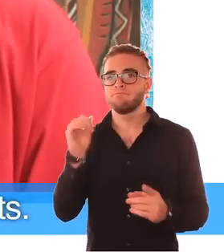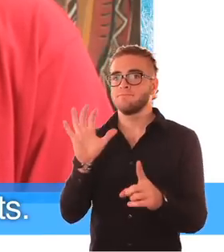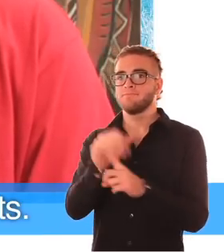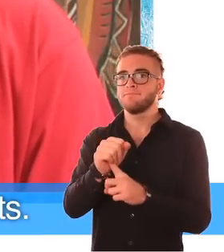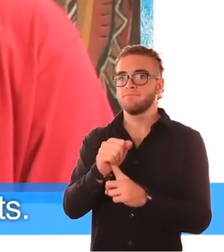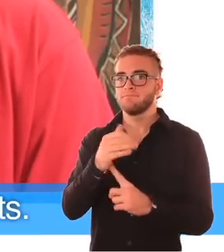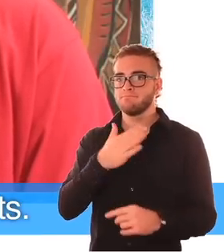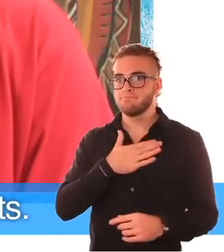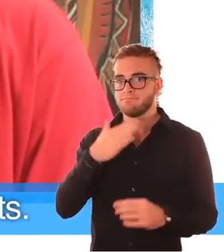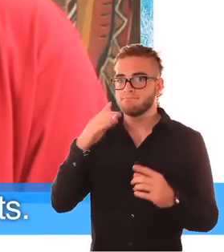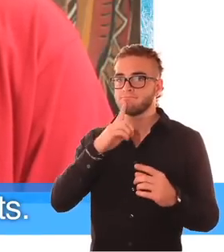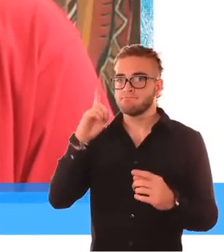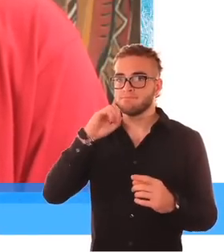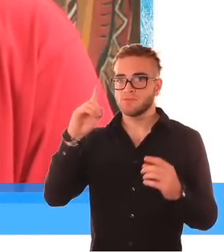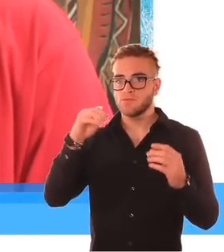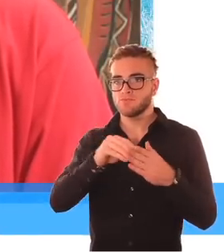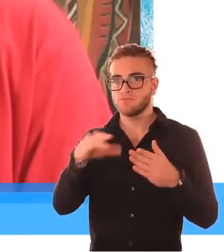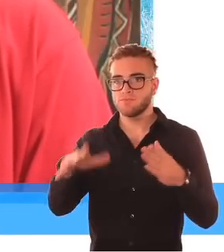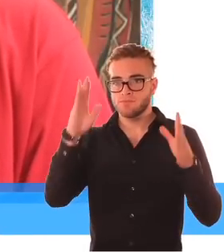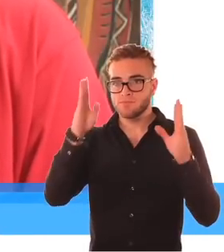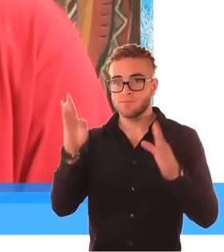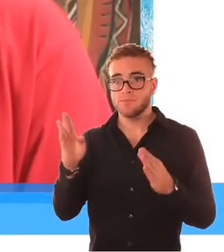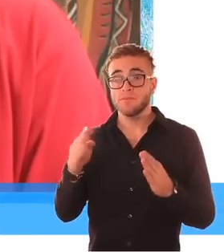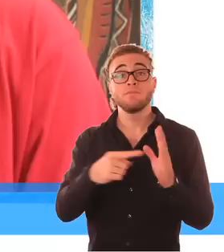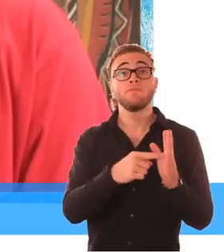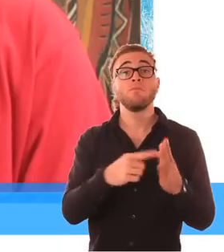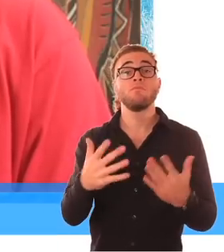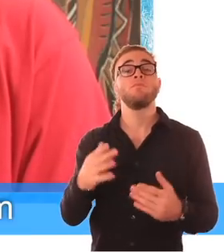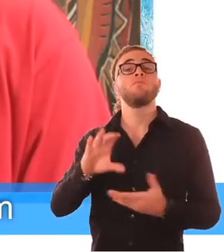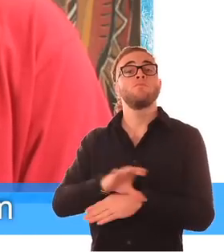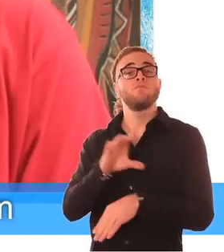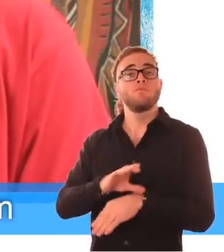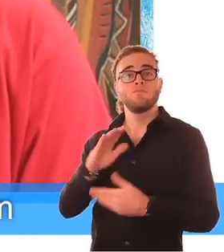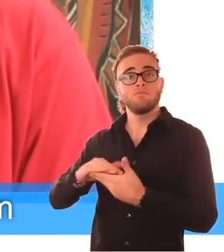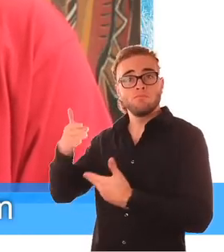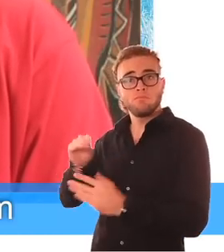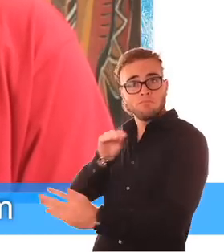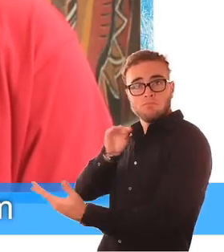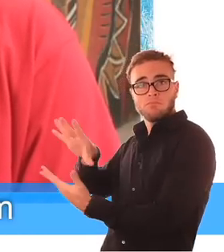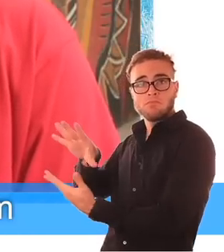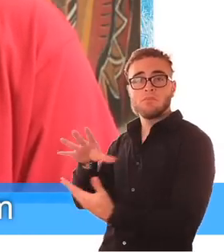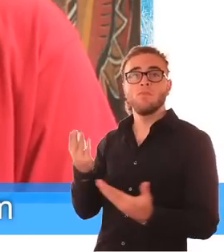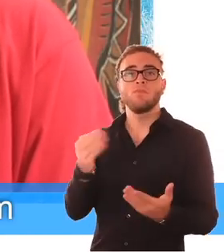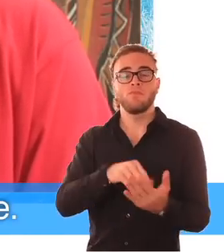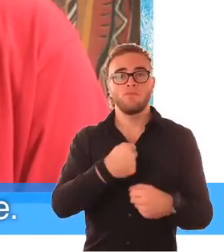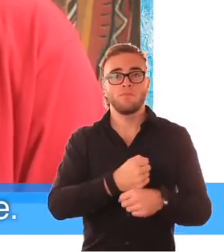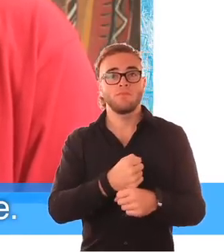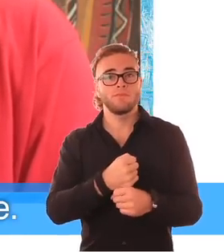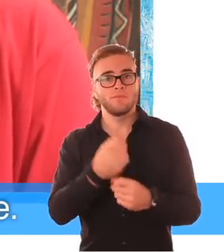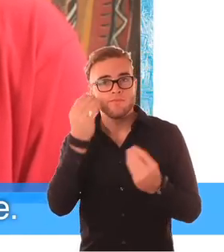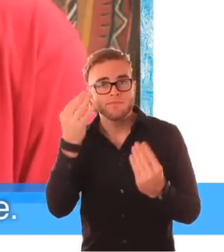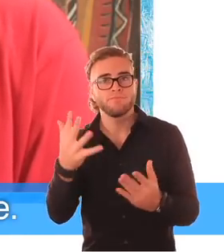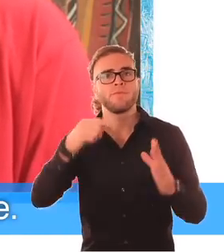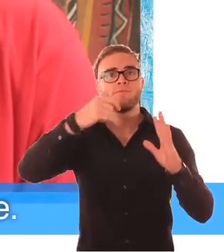the attention of my deaf students. I use a computer and a slideshow, and I reproduce the content of each class in